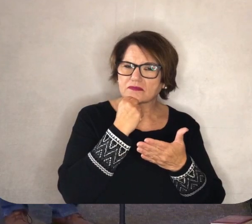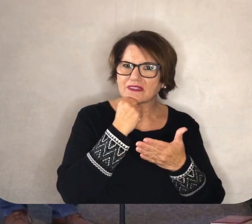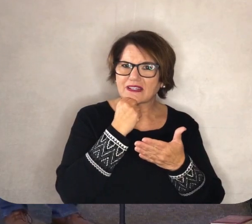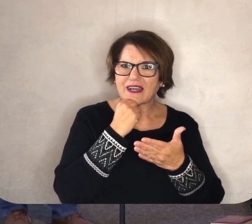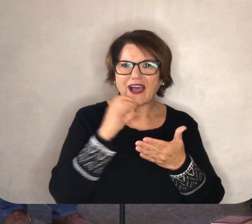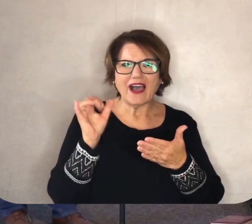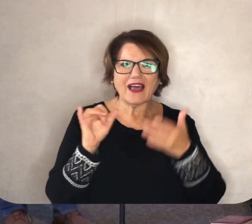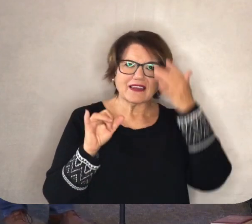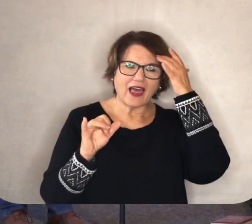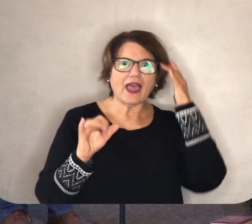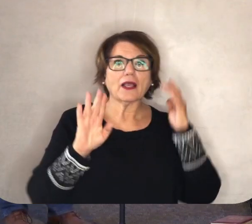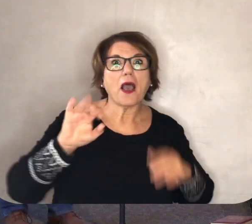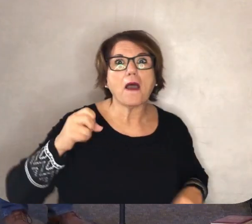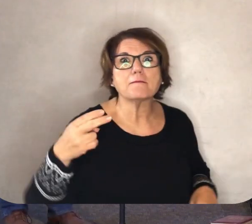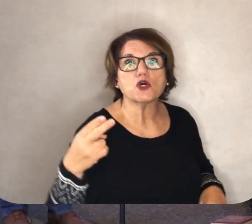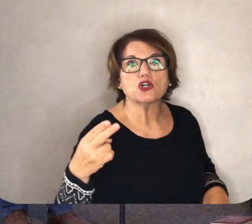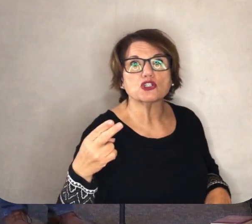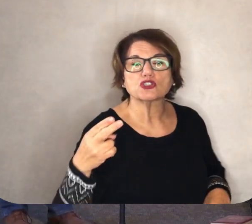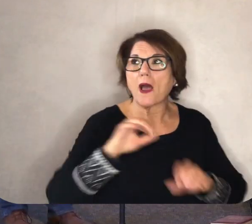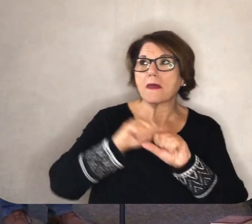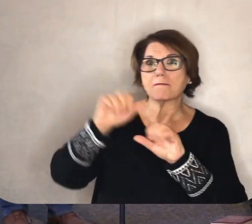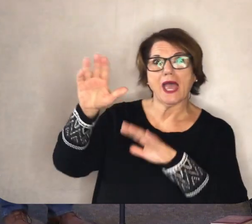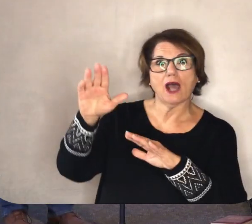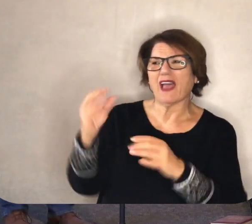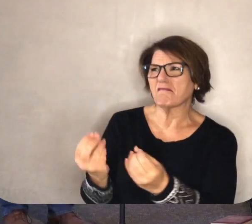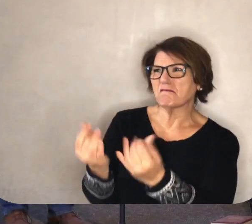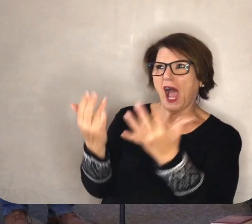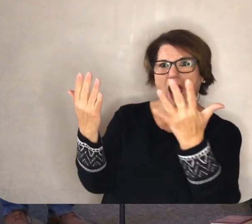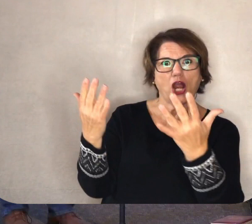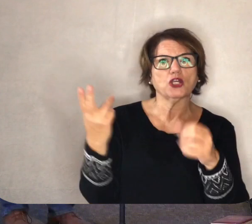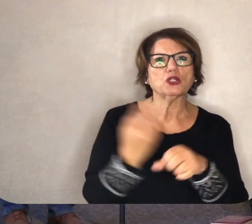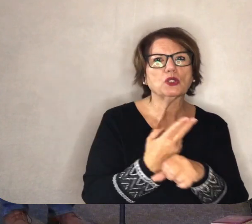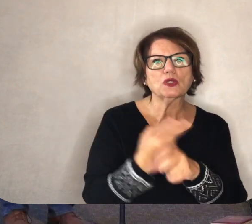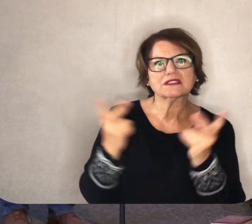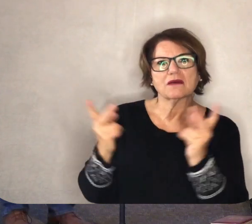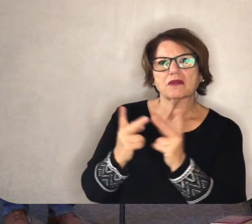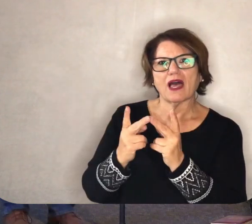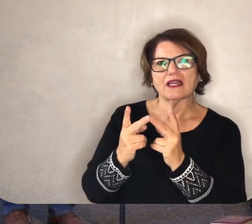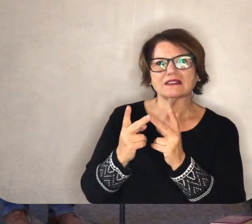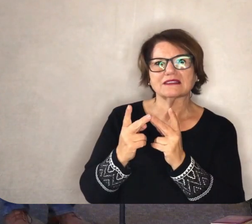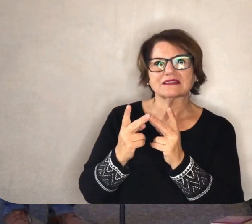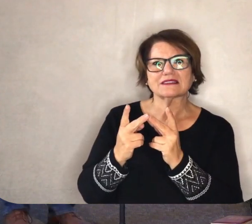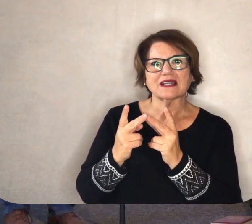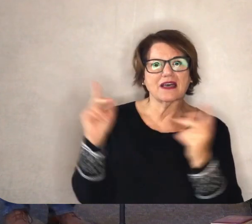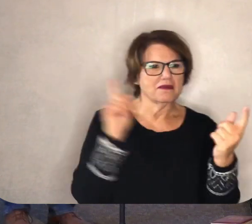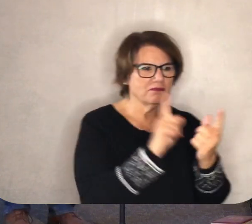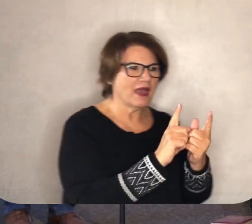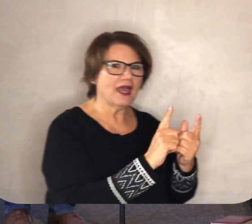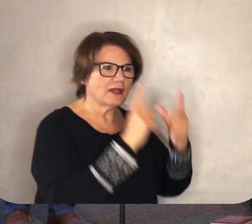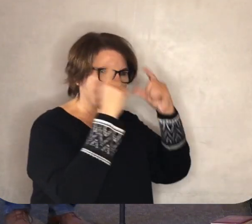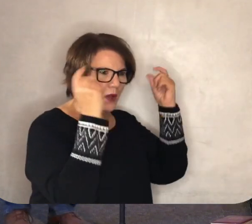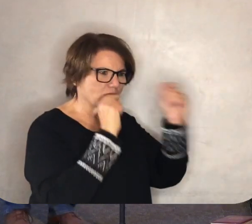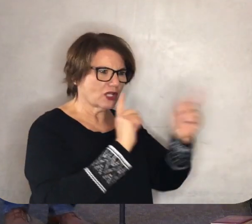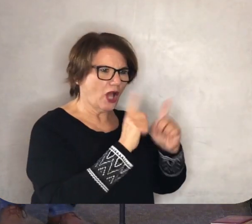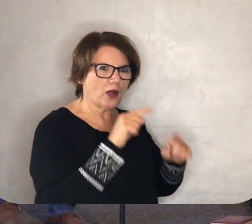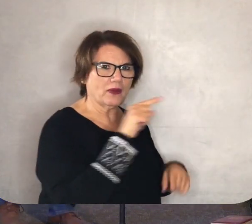nondescript bush on a mountainside, set it on fire, and used it as the place where he spoke to Moses and set in motion the freeing of